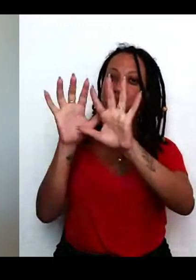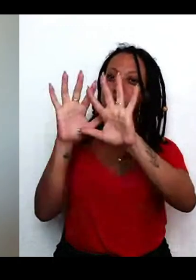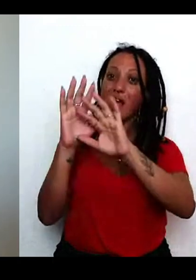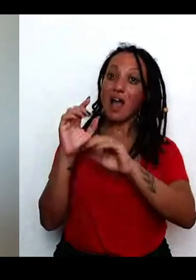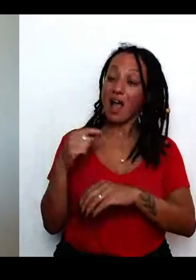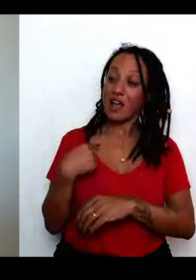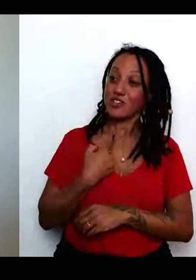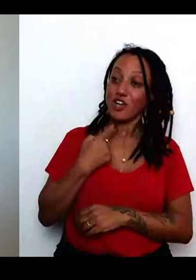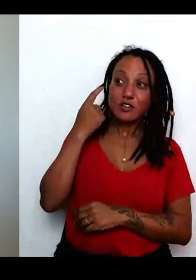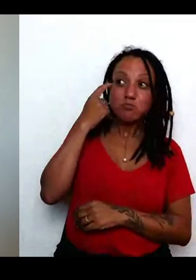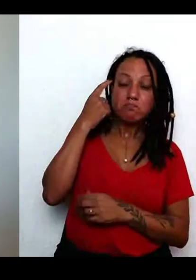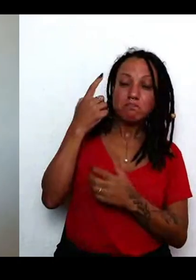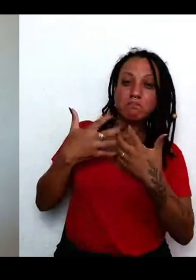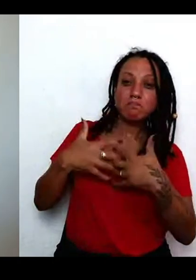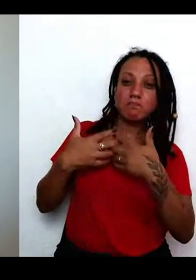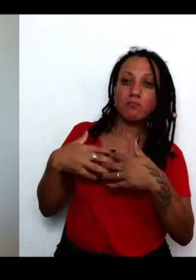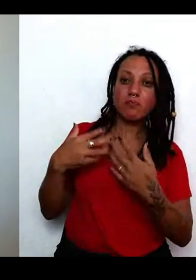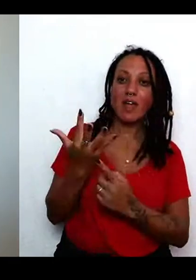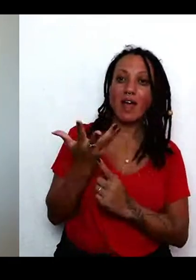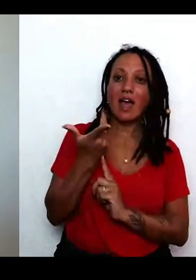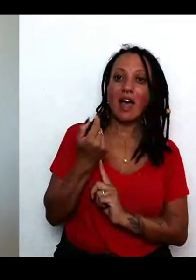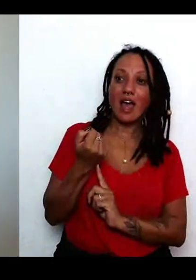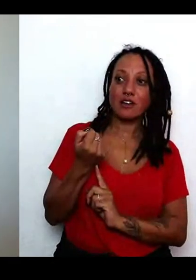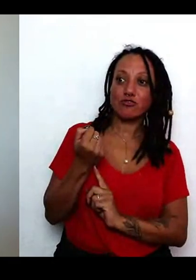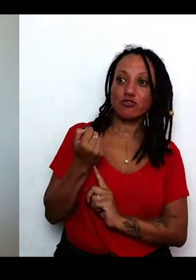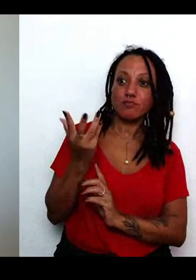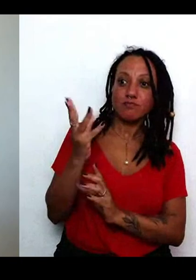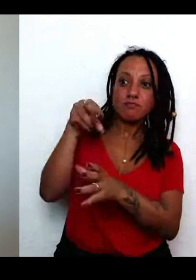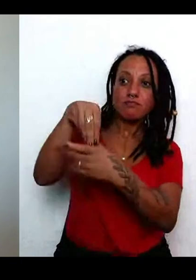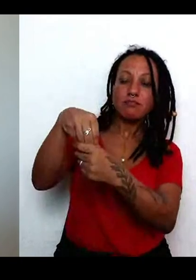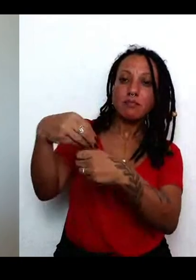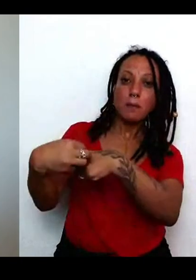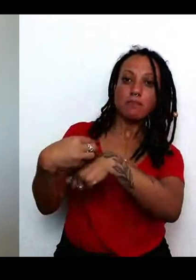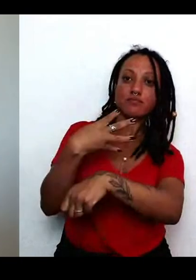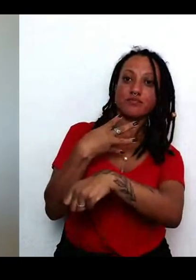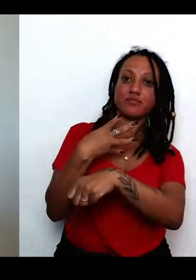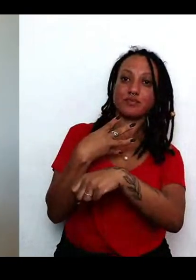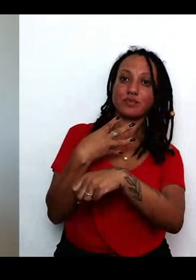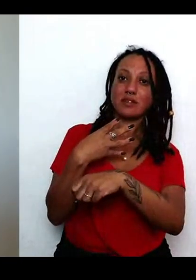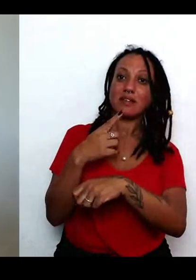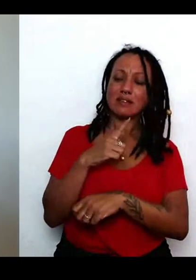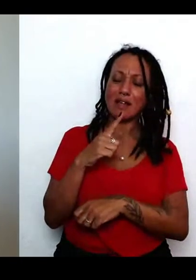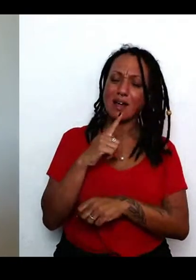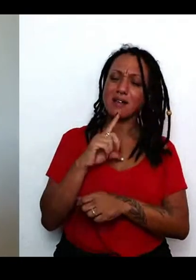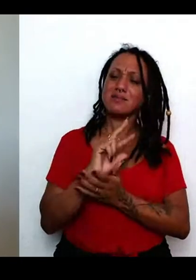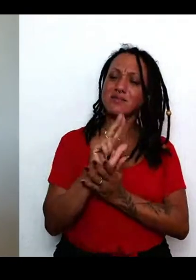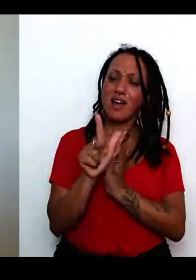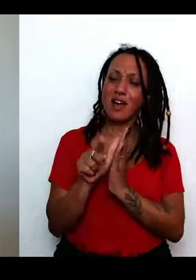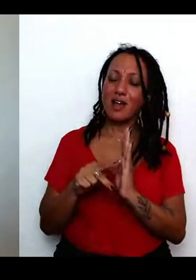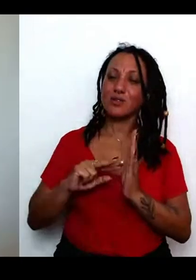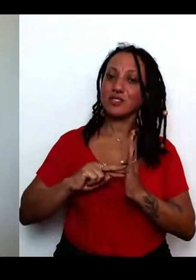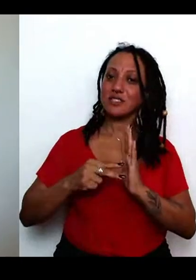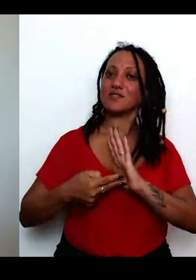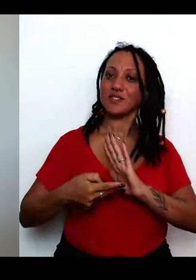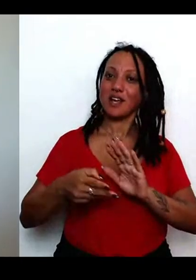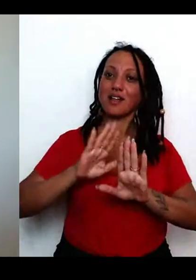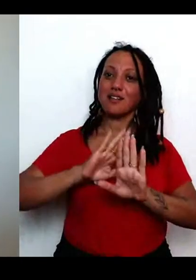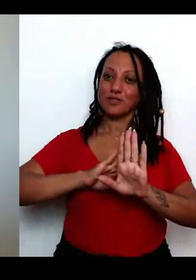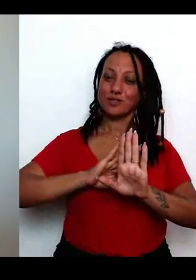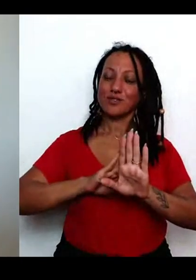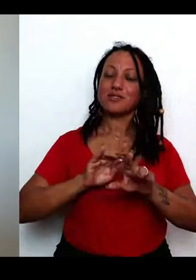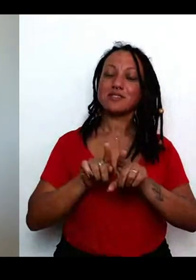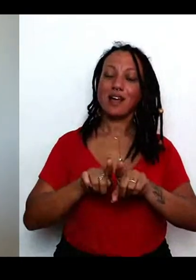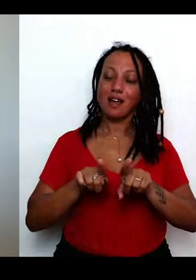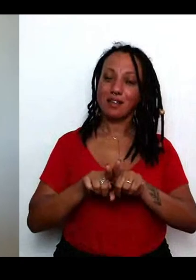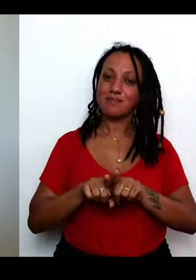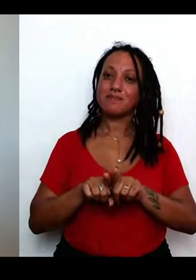which is there to be looked at but other senses are engaged as well so there's more of a in development or entanglement also